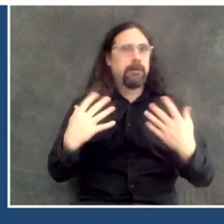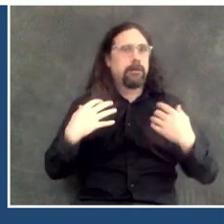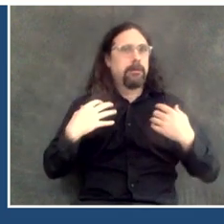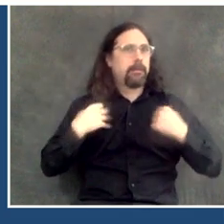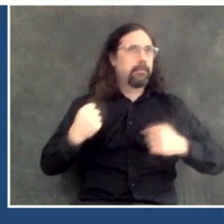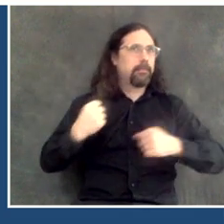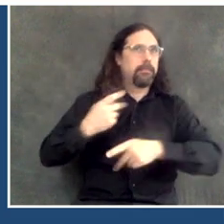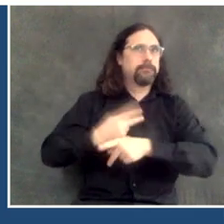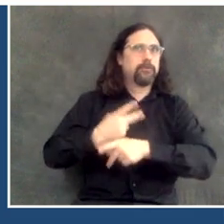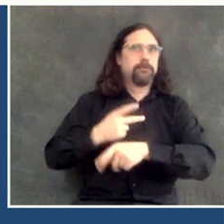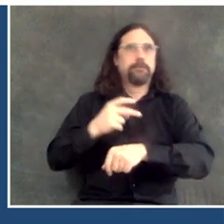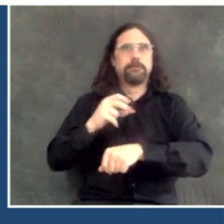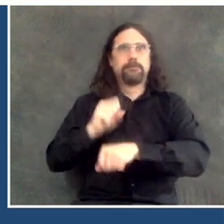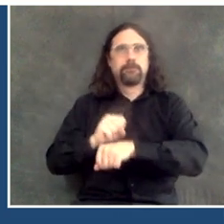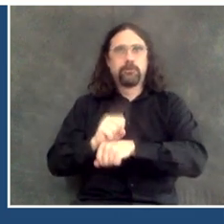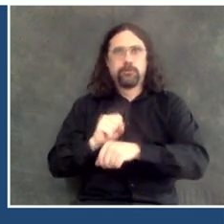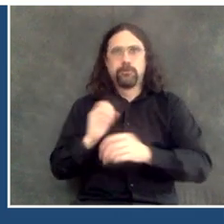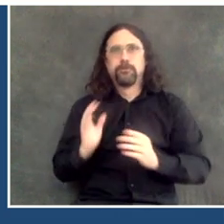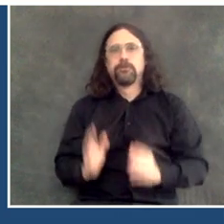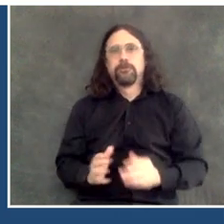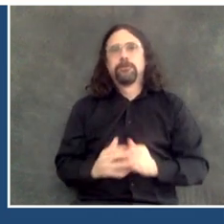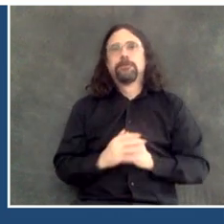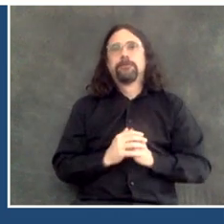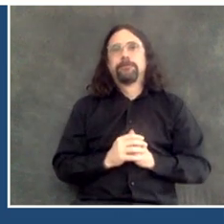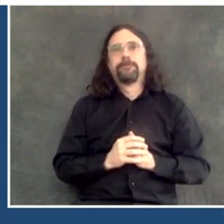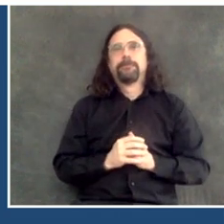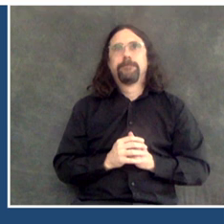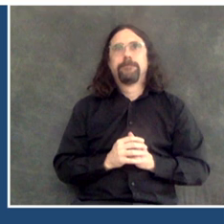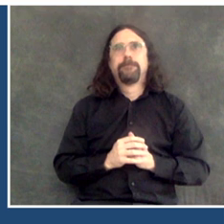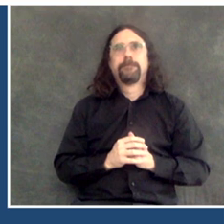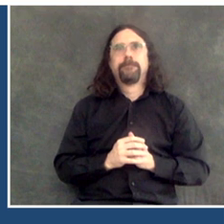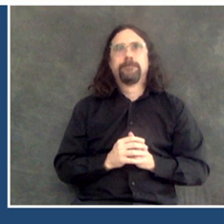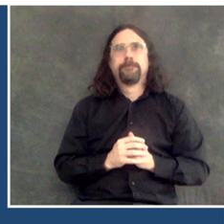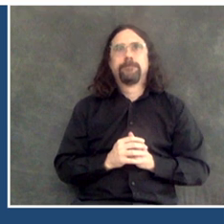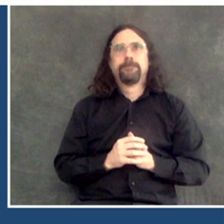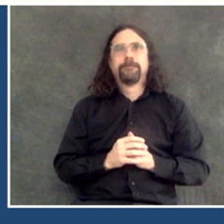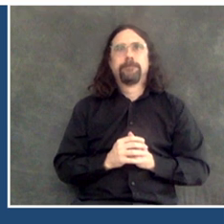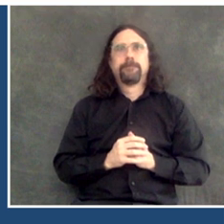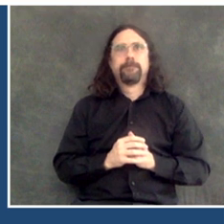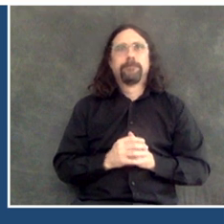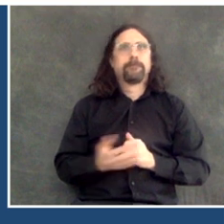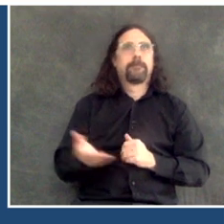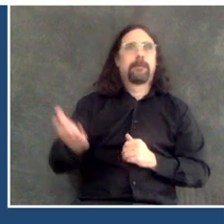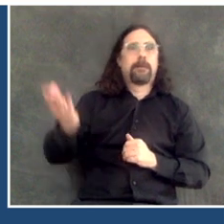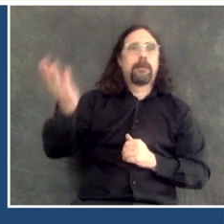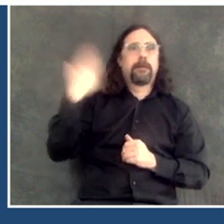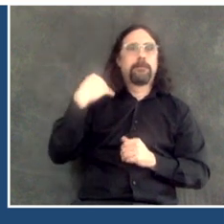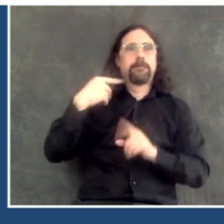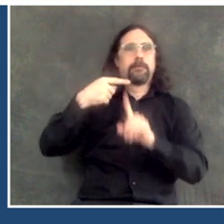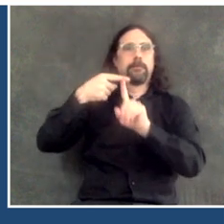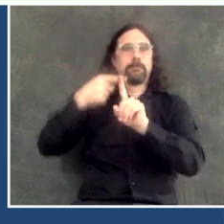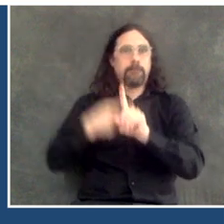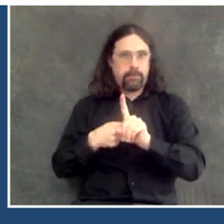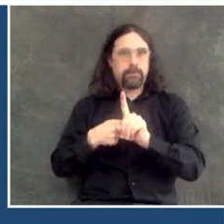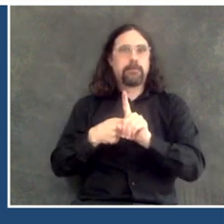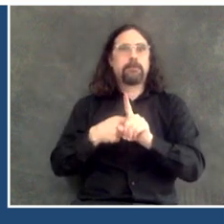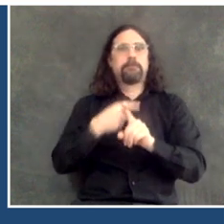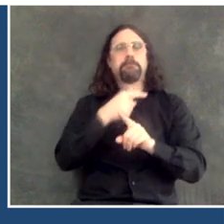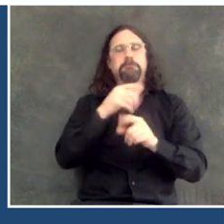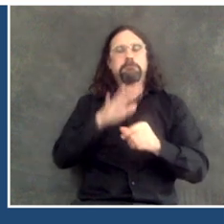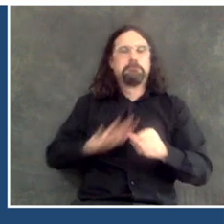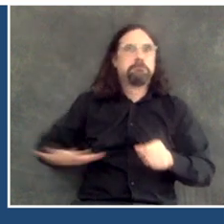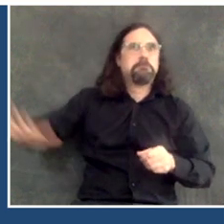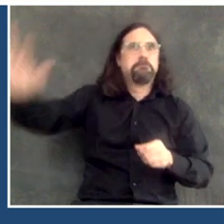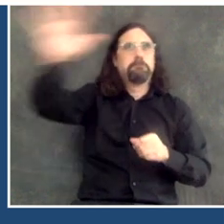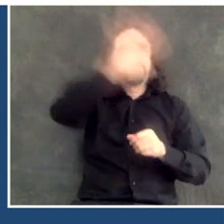March, we had about 125,000 citywide clinical staff, all our hospitals